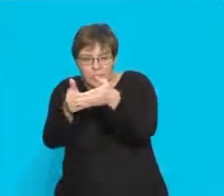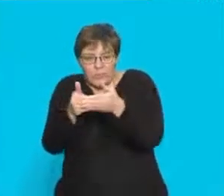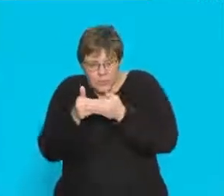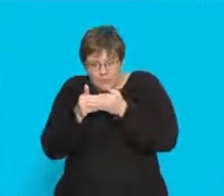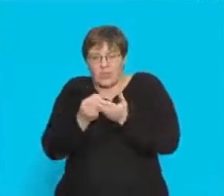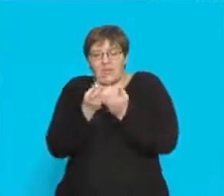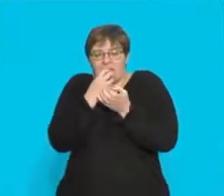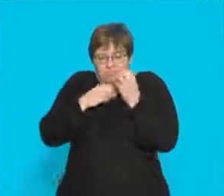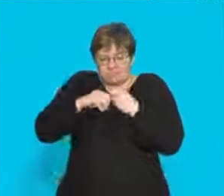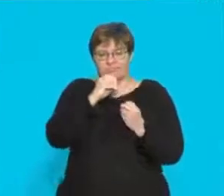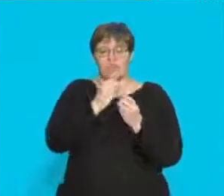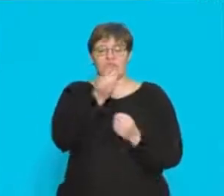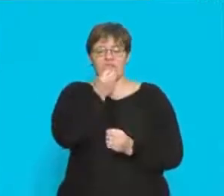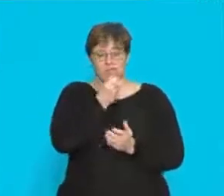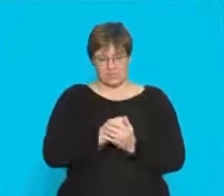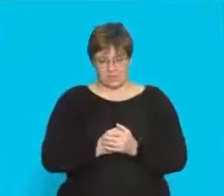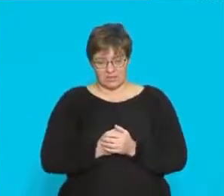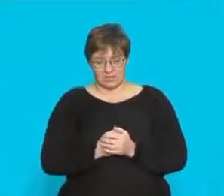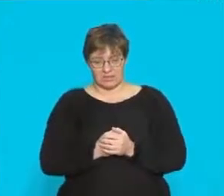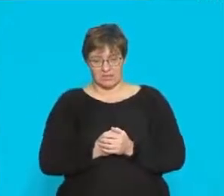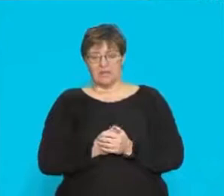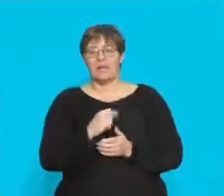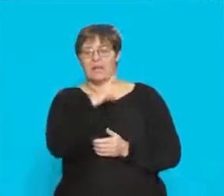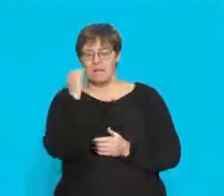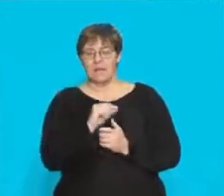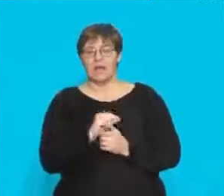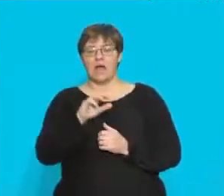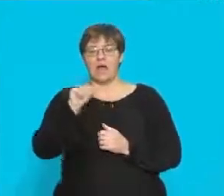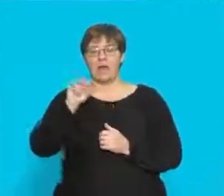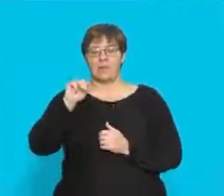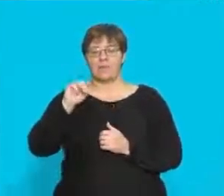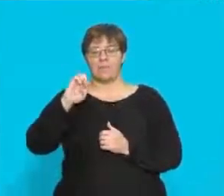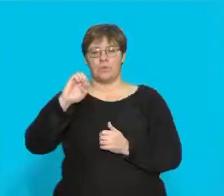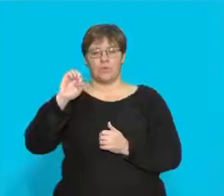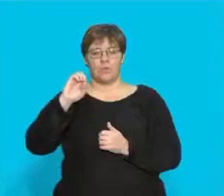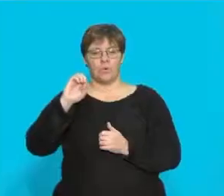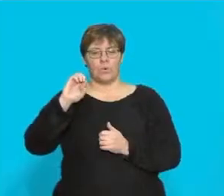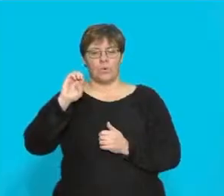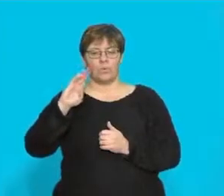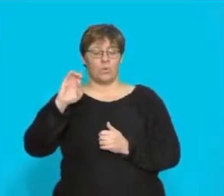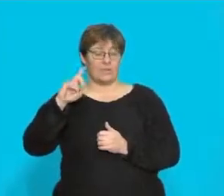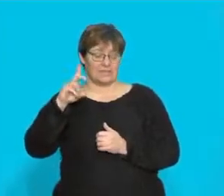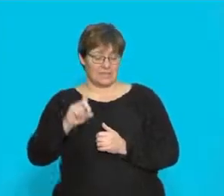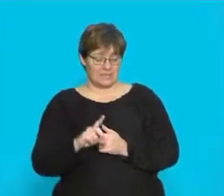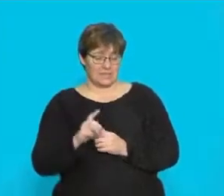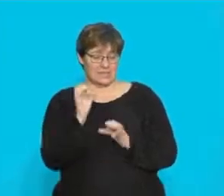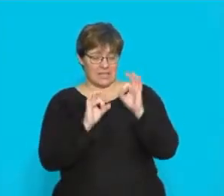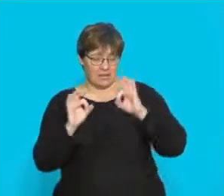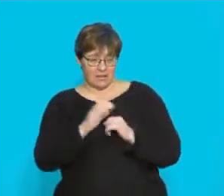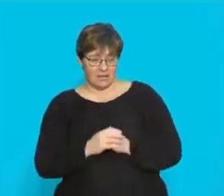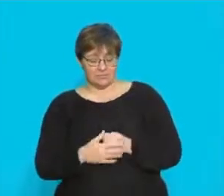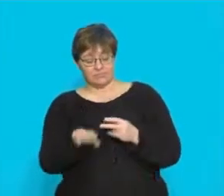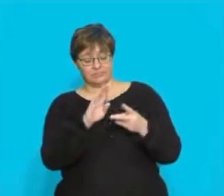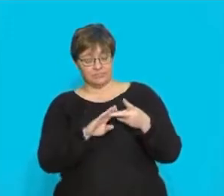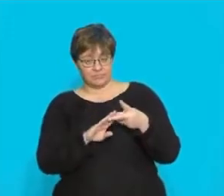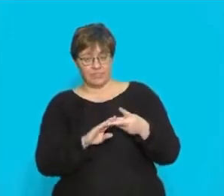to digest, all right? Those are called the amoeboid cells. These guys over here are